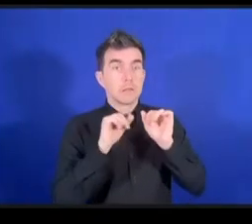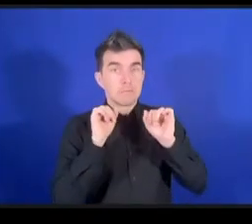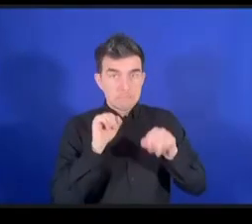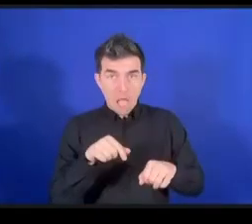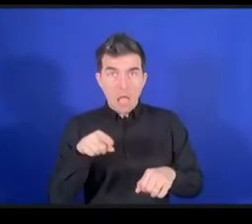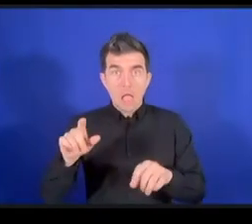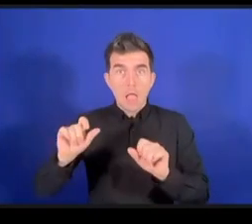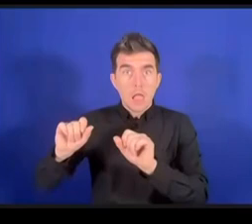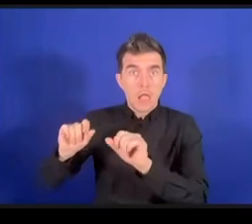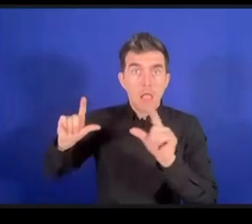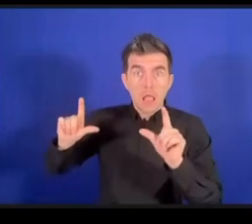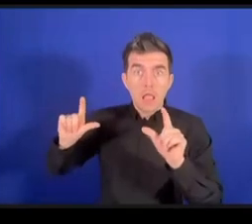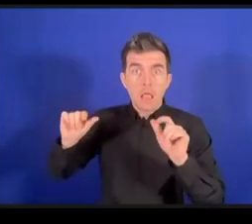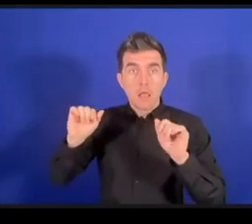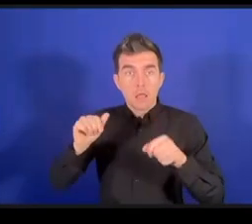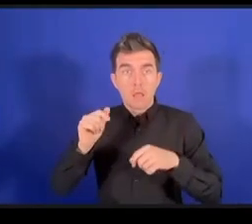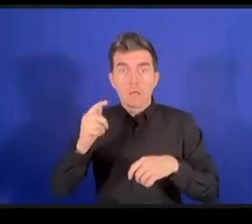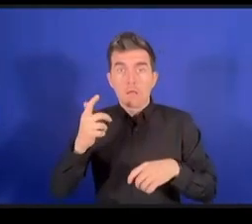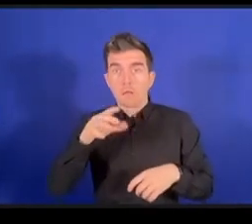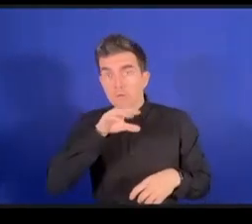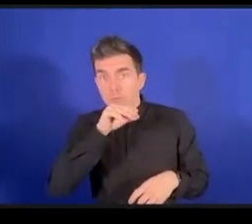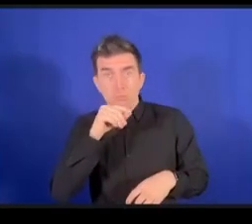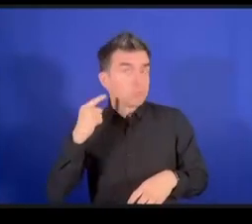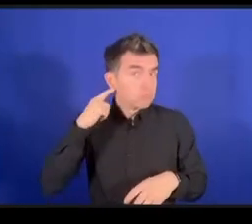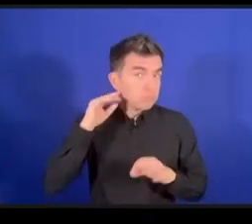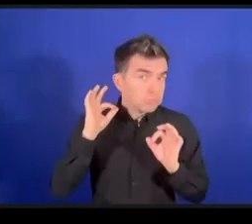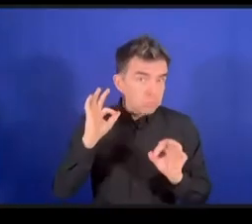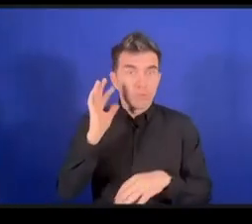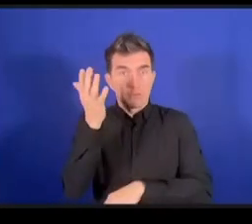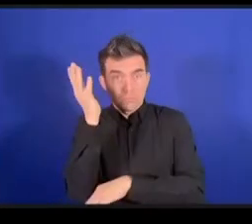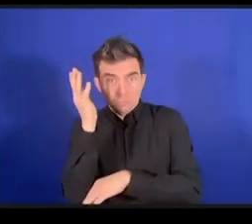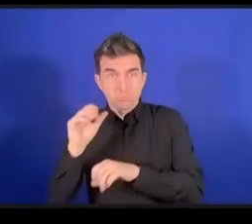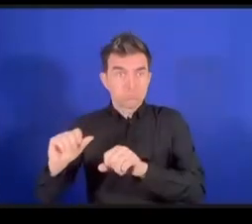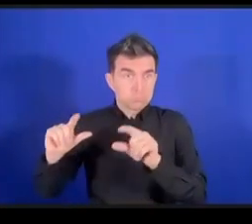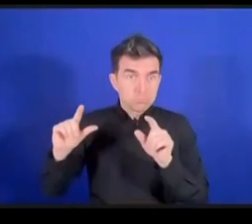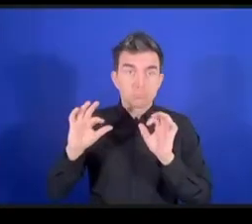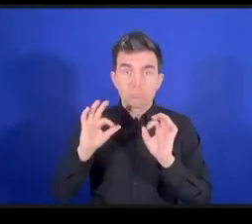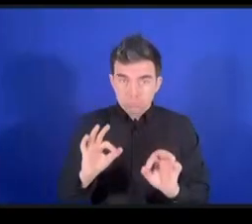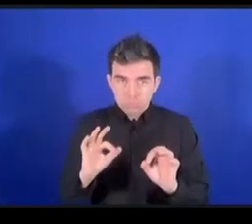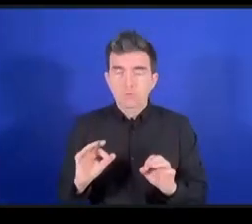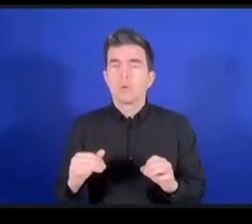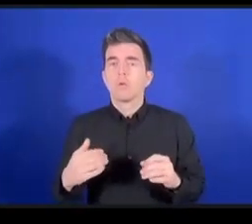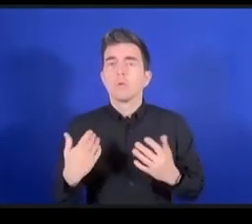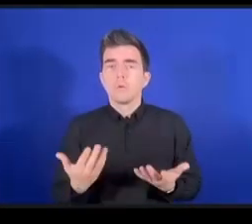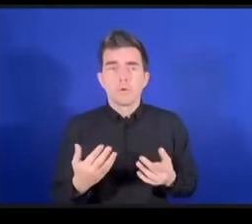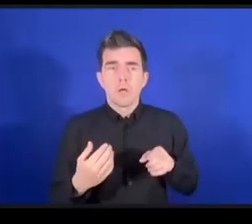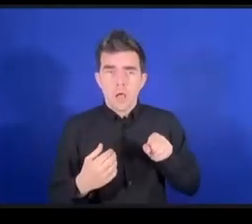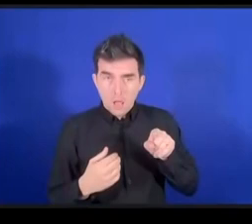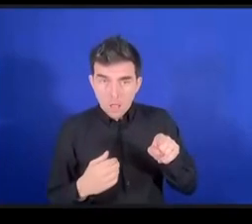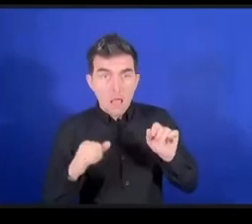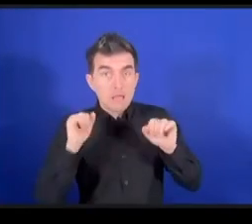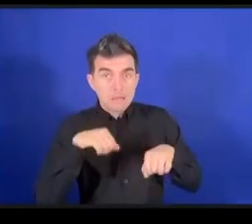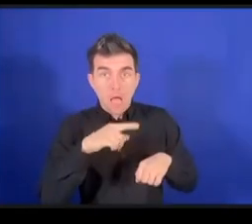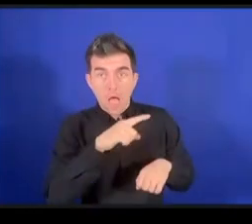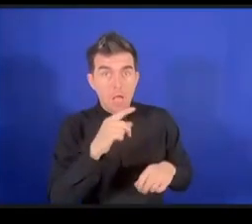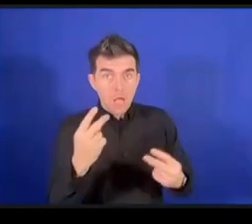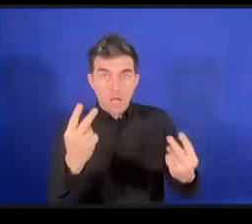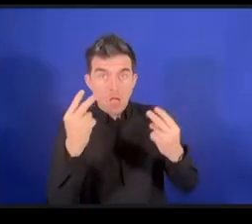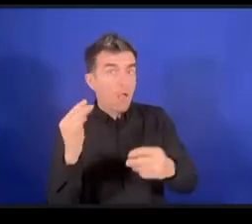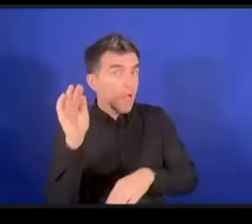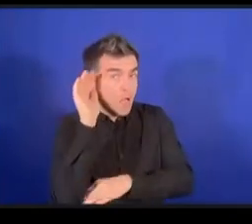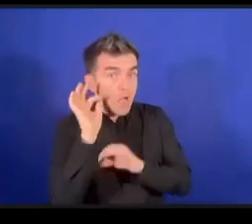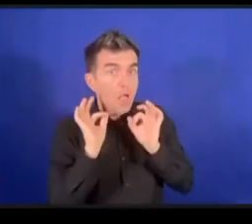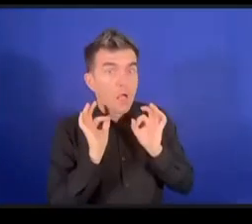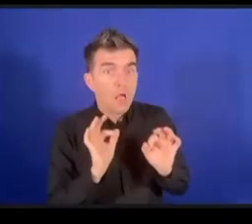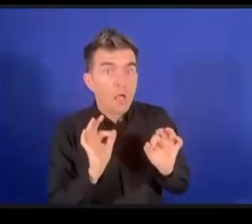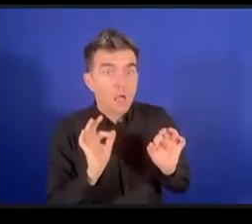Alejandro, hi, can Marcos. You hear us? I hear you very well, and excellent. I hope you can hear me. Good to see you indeed. We can hear you and see